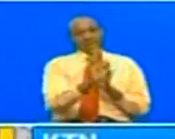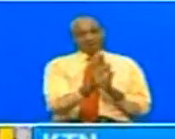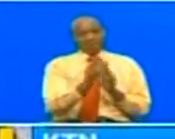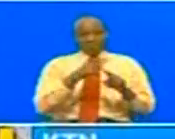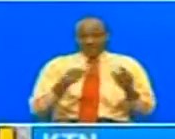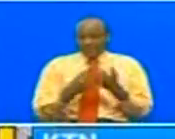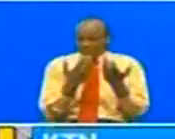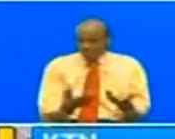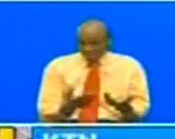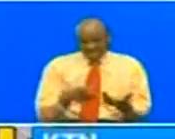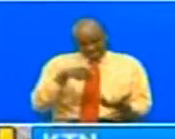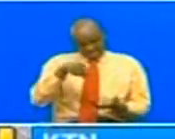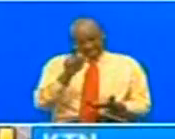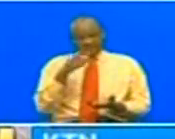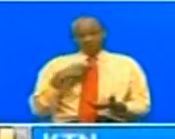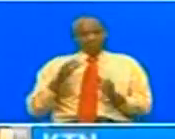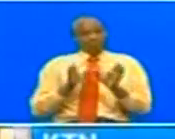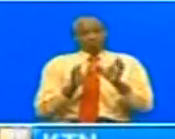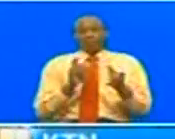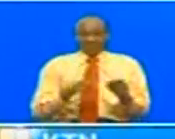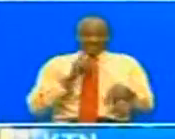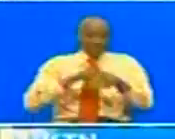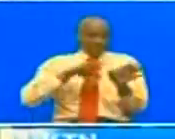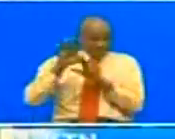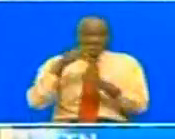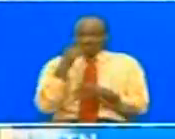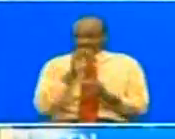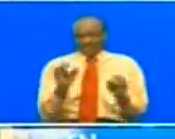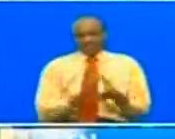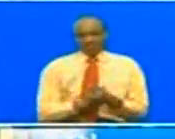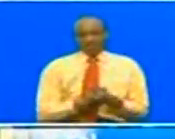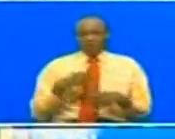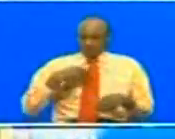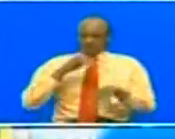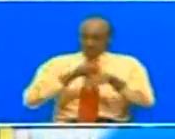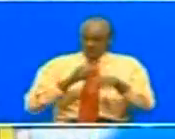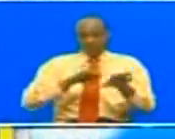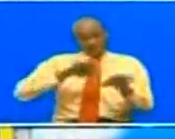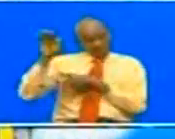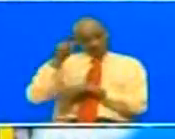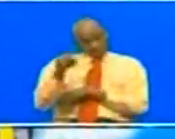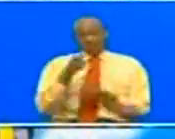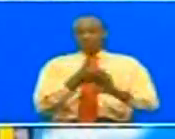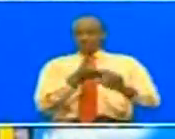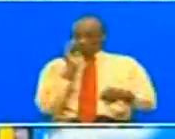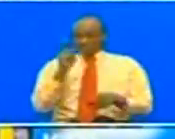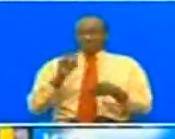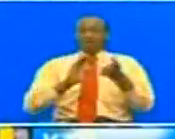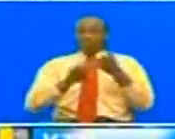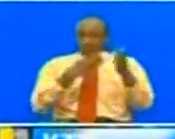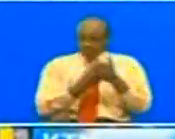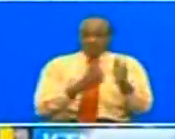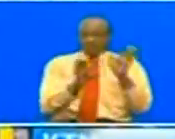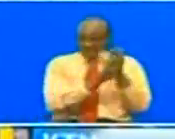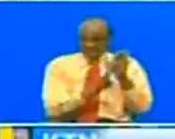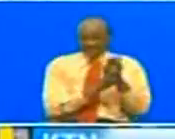Curiously, Waiguru never pushed that line when she appeared before Parliament. We call upon the National Assembly to withdraw the proposed bill